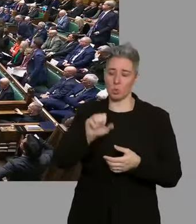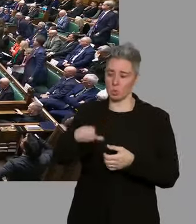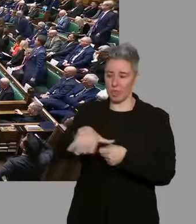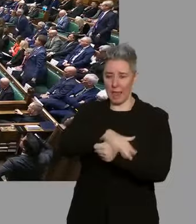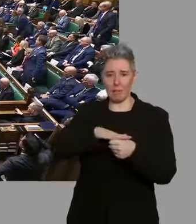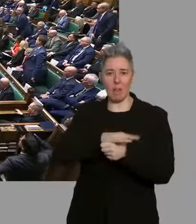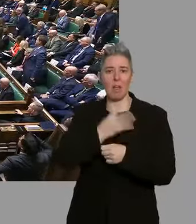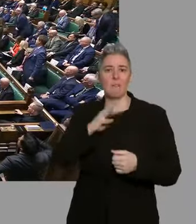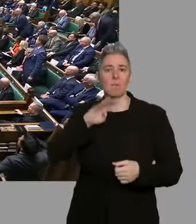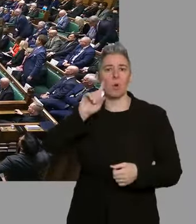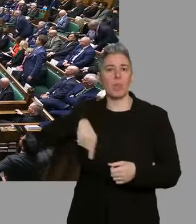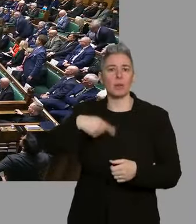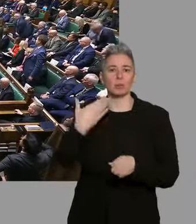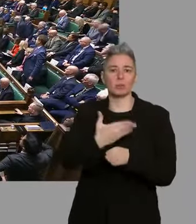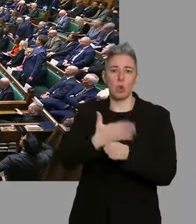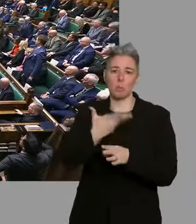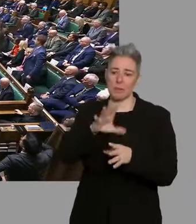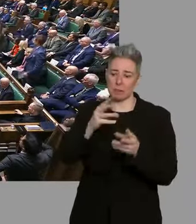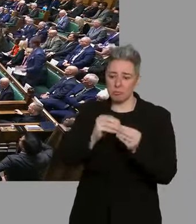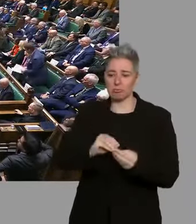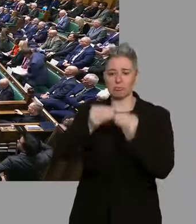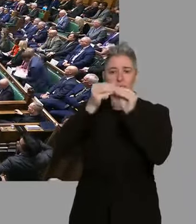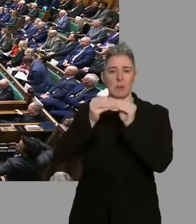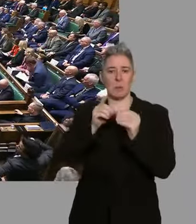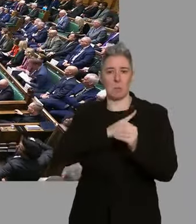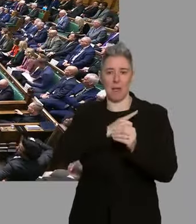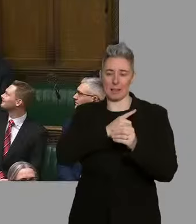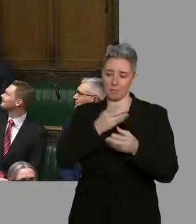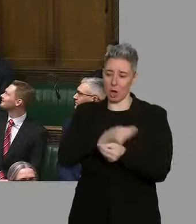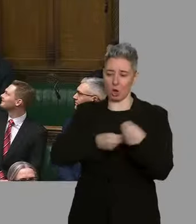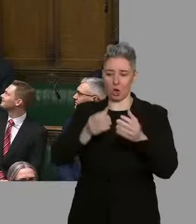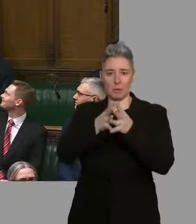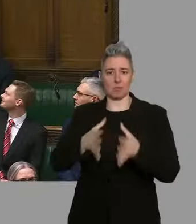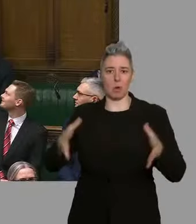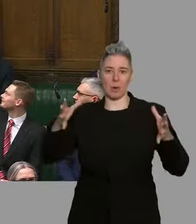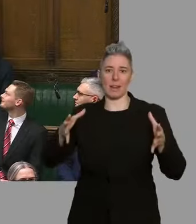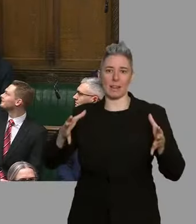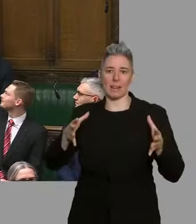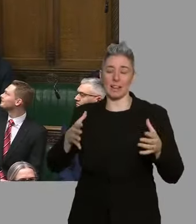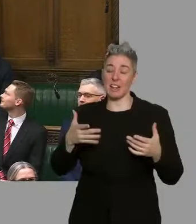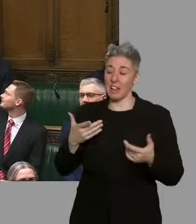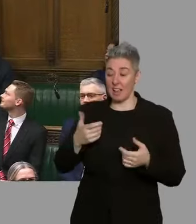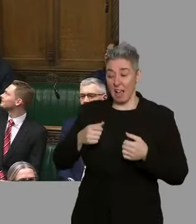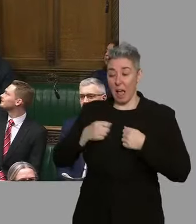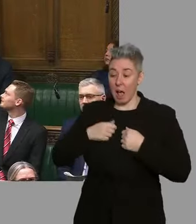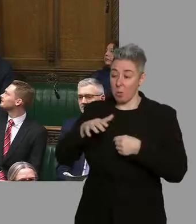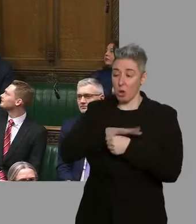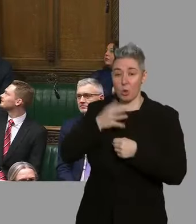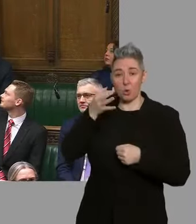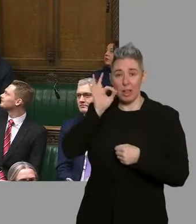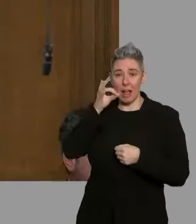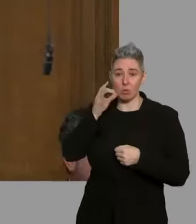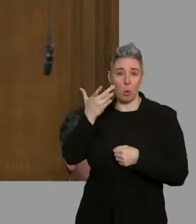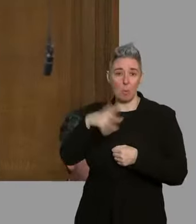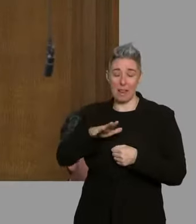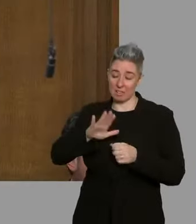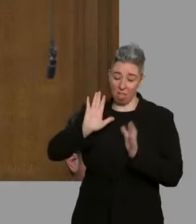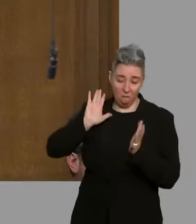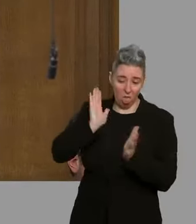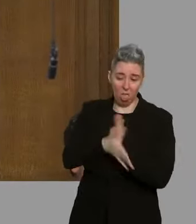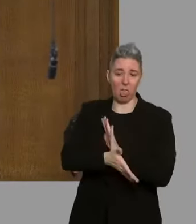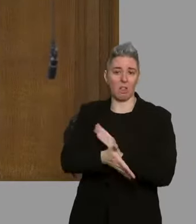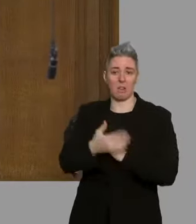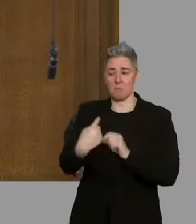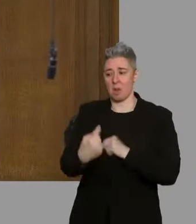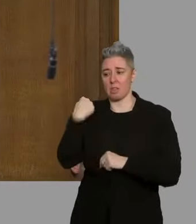Morris. Thanks. You never had too many Morrises. To its credit, in its first budget, this Labour government